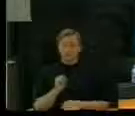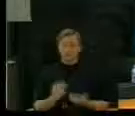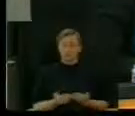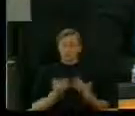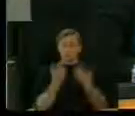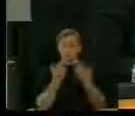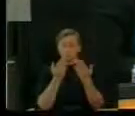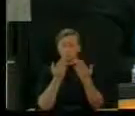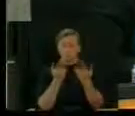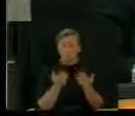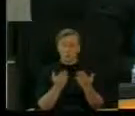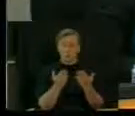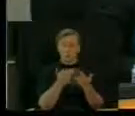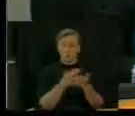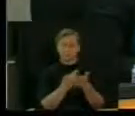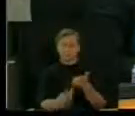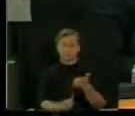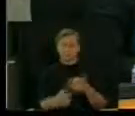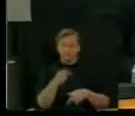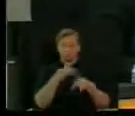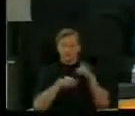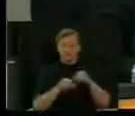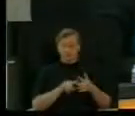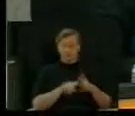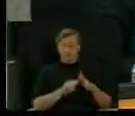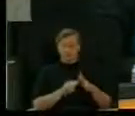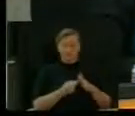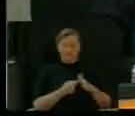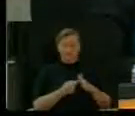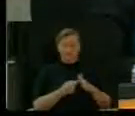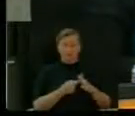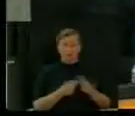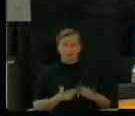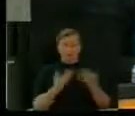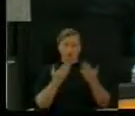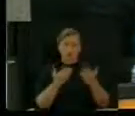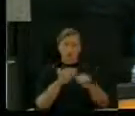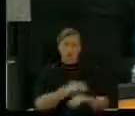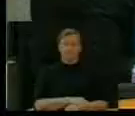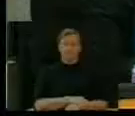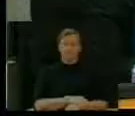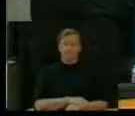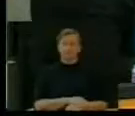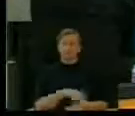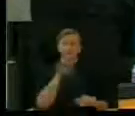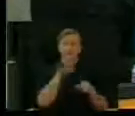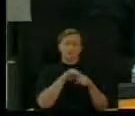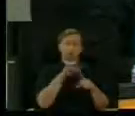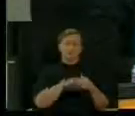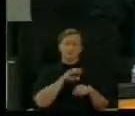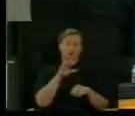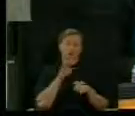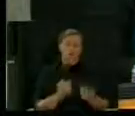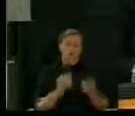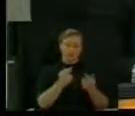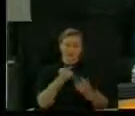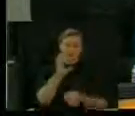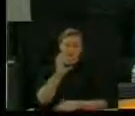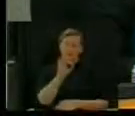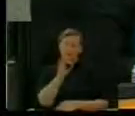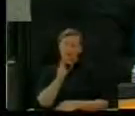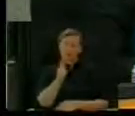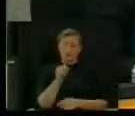Okay, we had 10 noes and 9 ayes, so the motion fails. We're back on the original